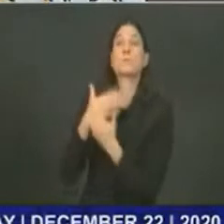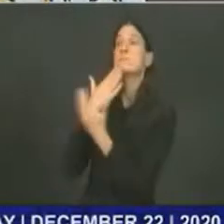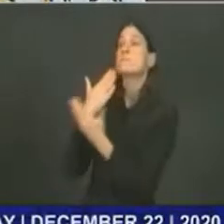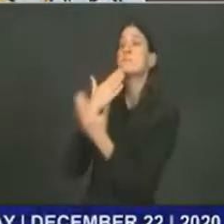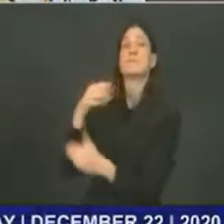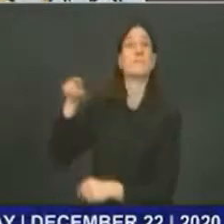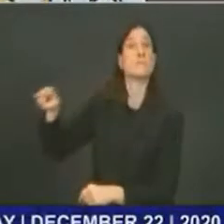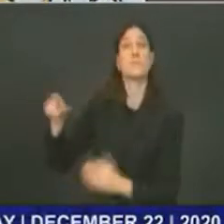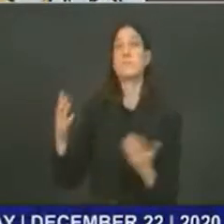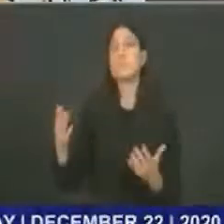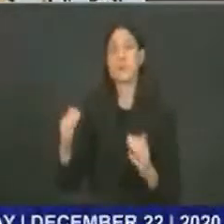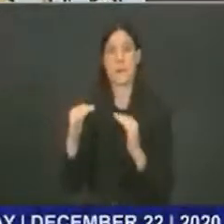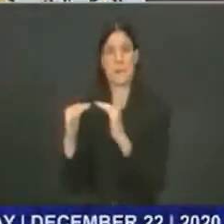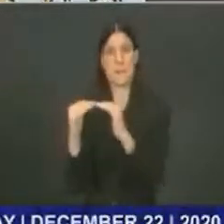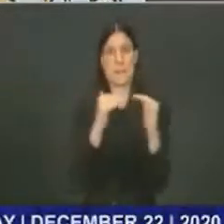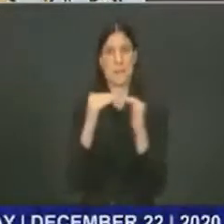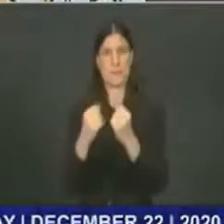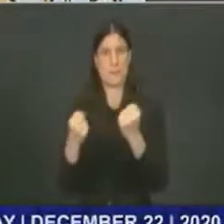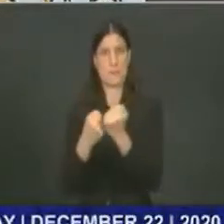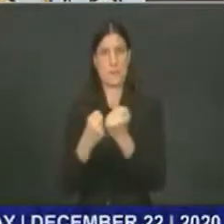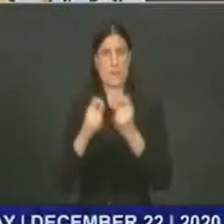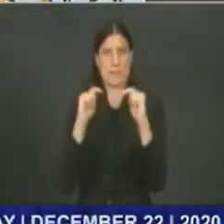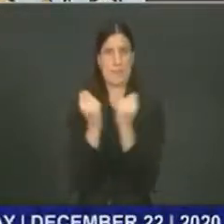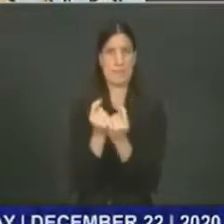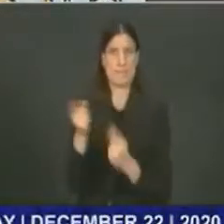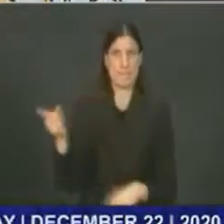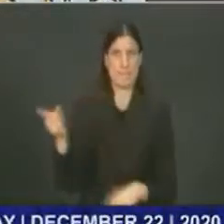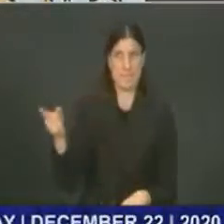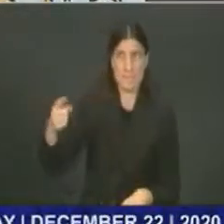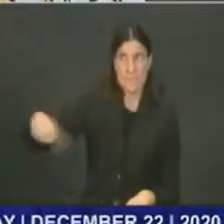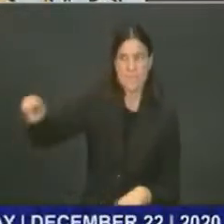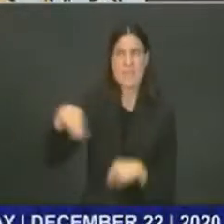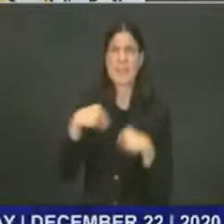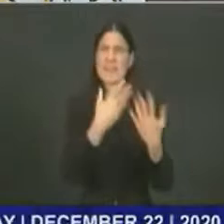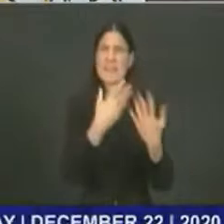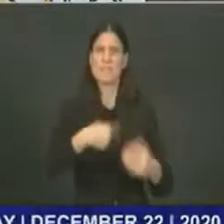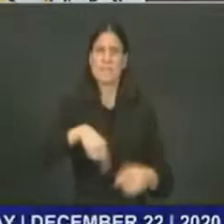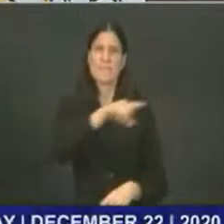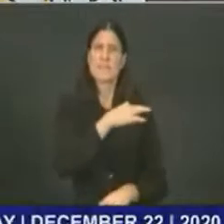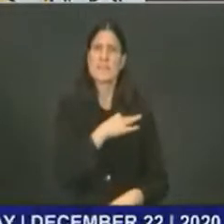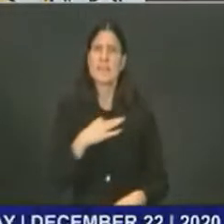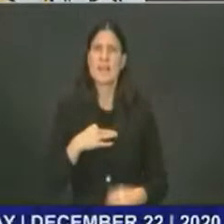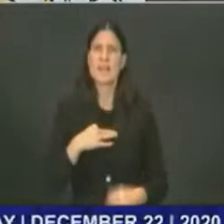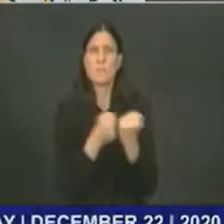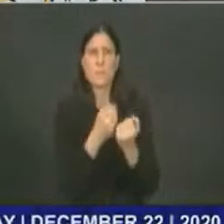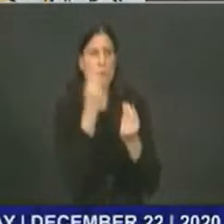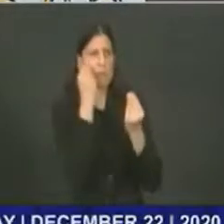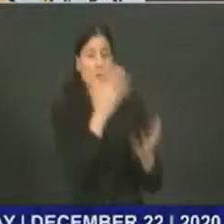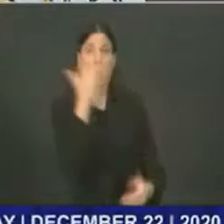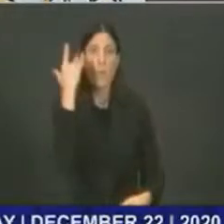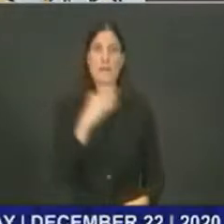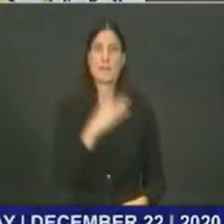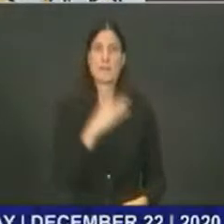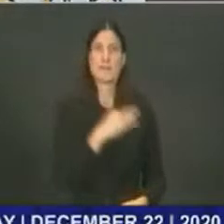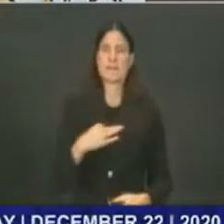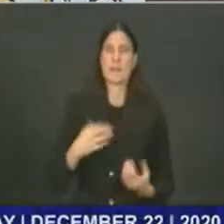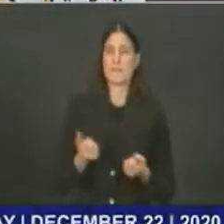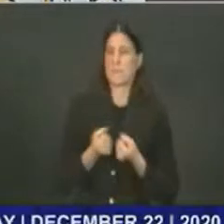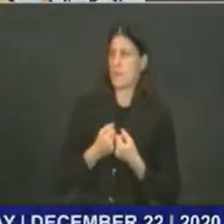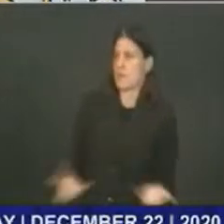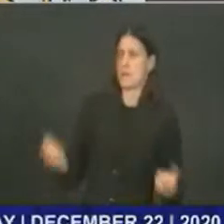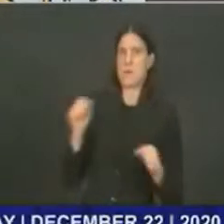for DCYF staff who are in need of support. And she's also spearheading race equity training for the